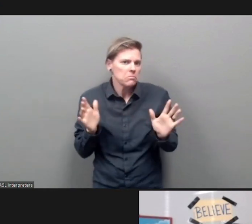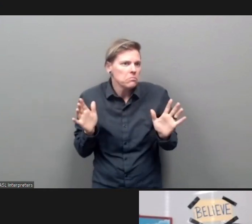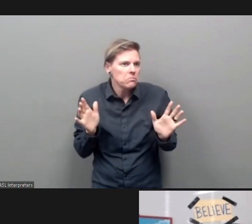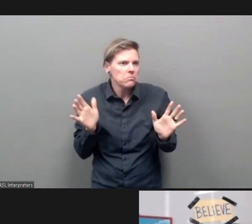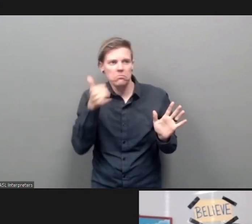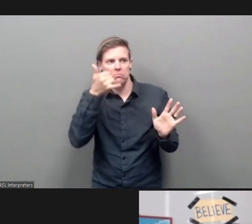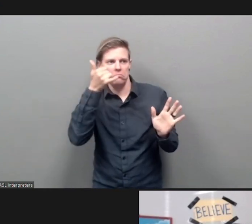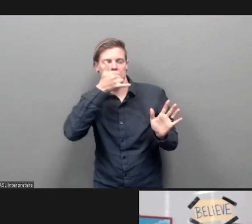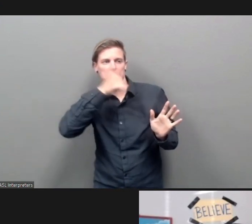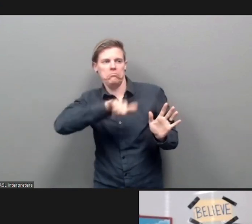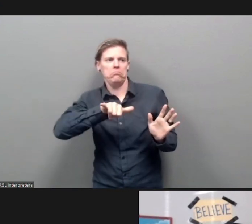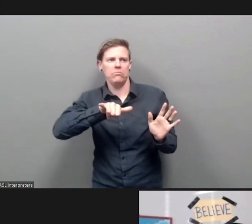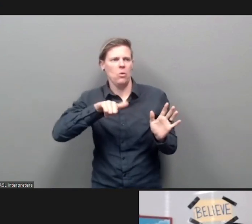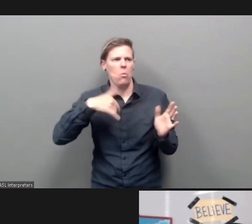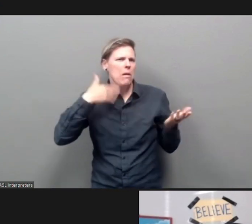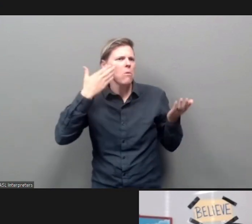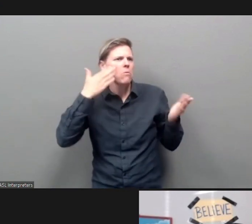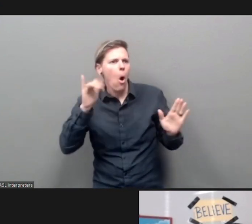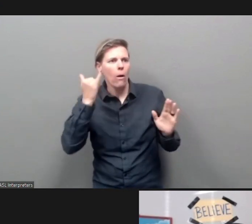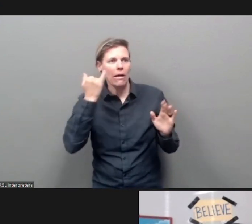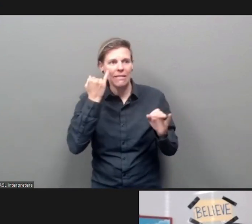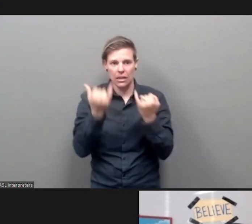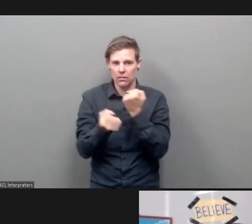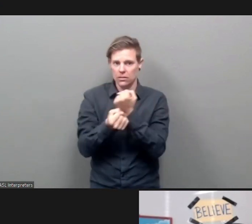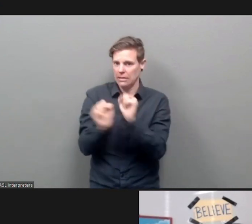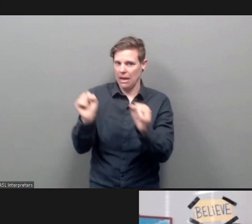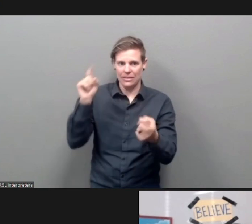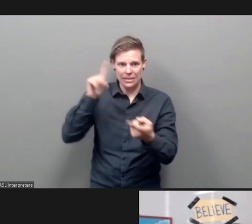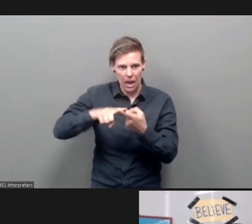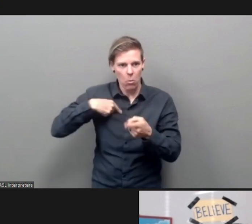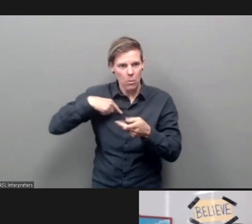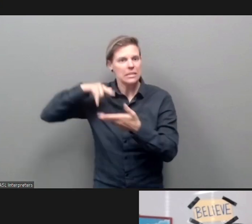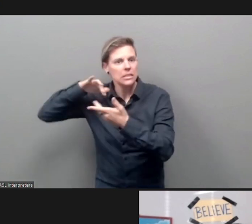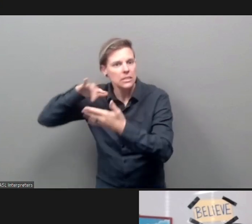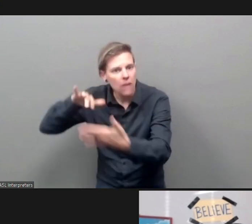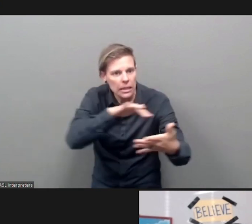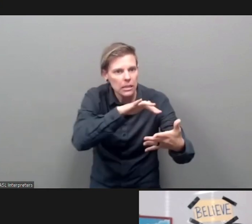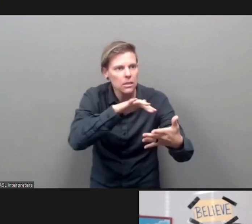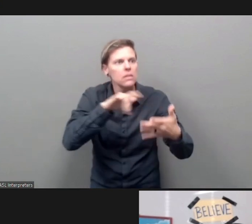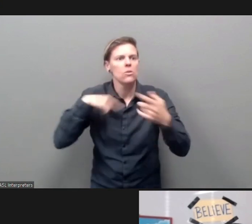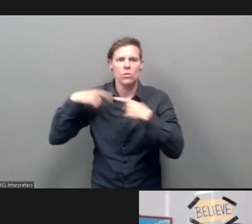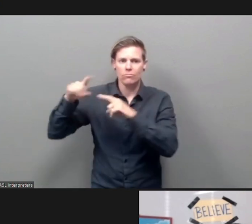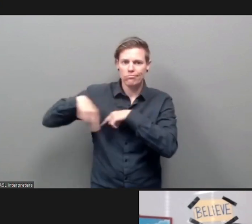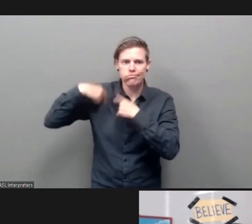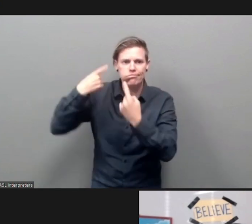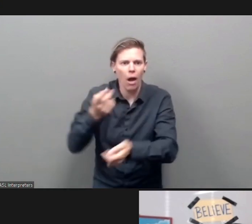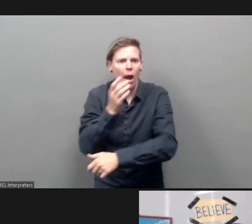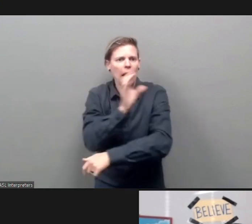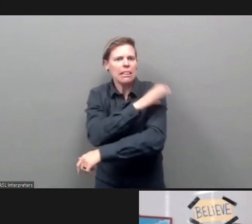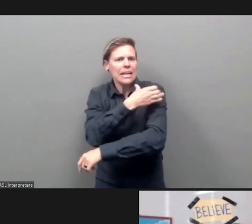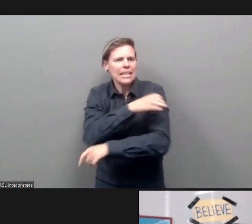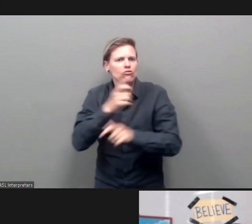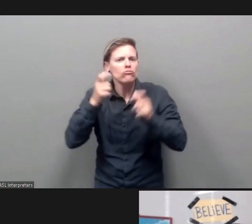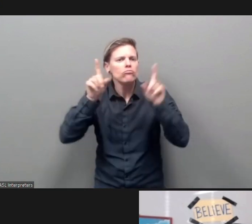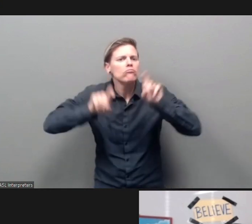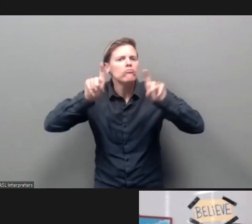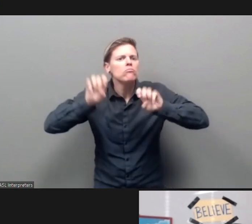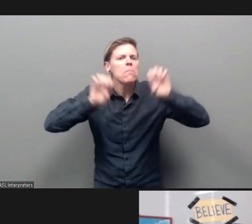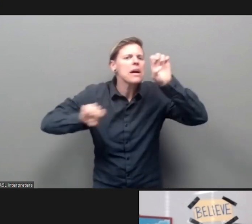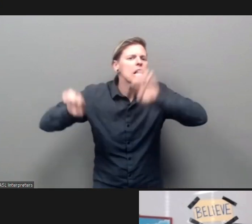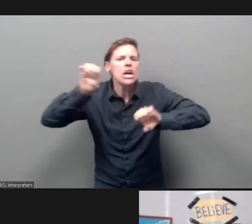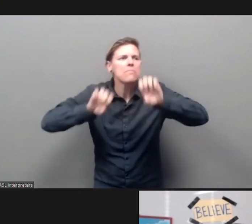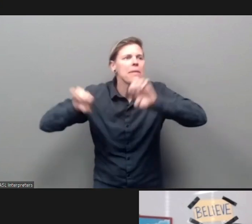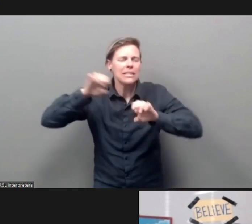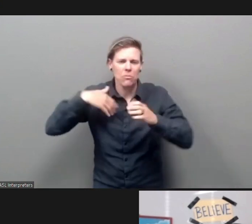start giving it to everyone, because that's why we have science. And that's why we have clinical trials. That's why thousands of kids went through those clinical trials